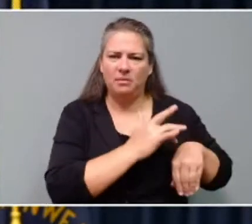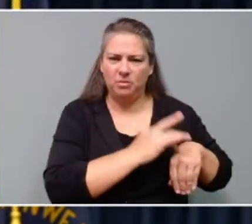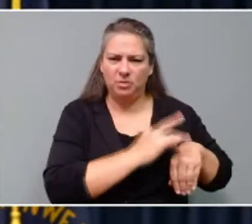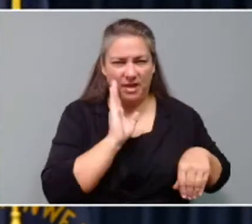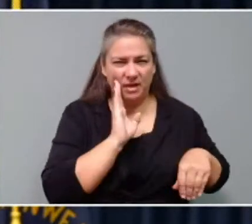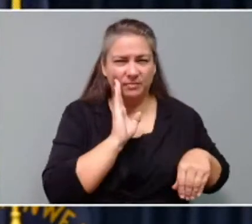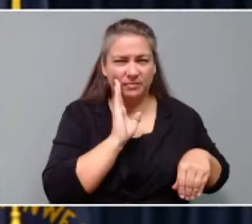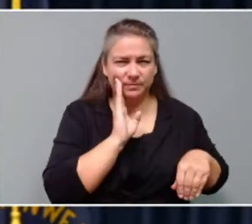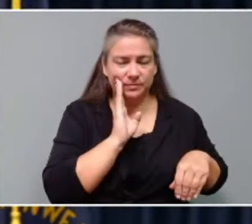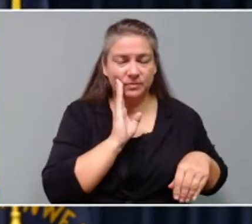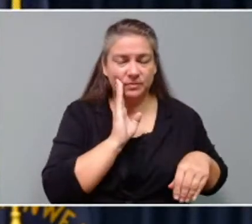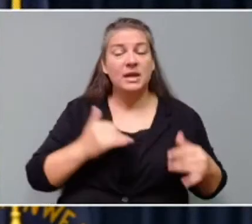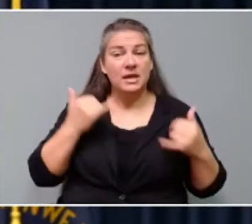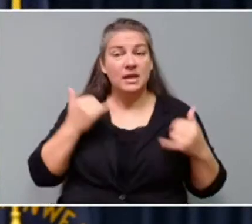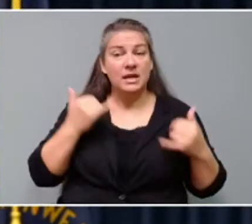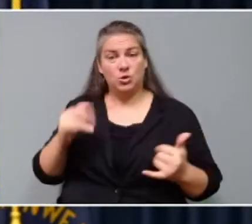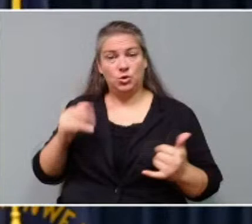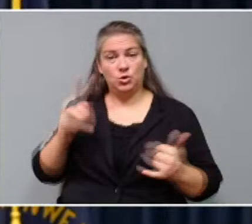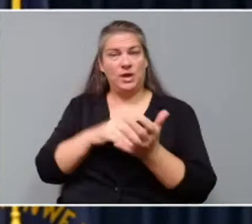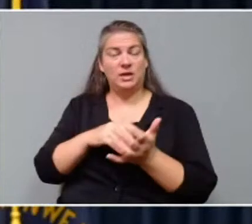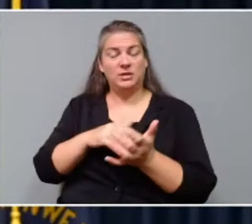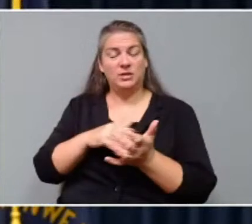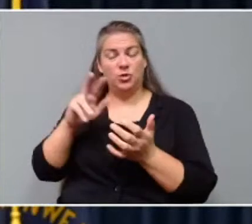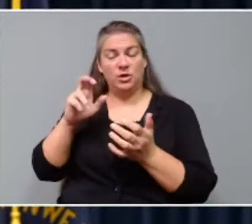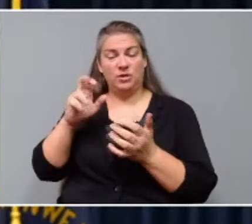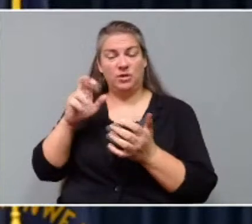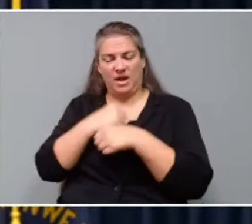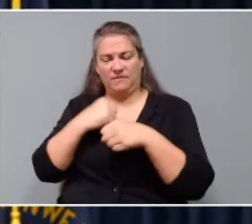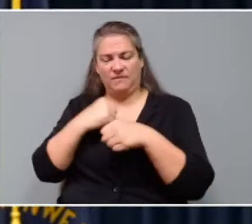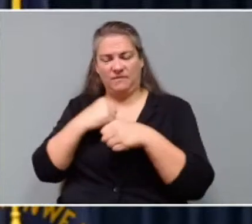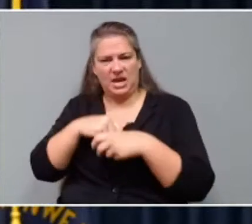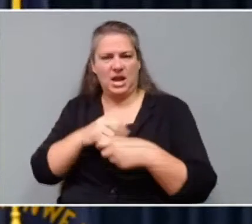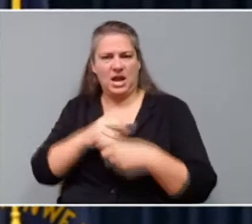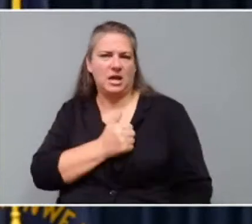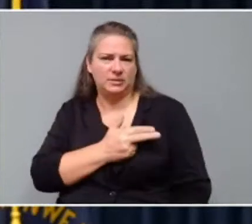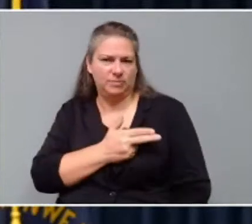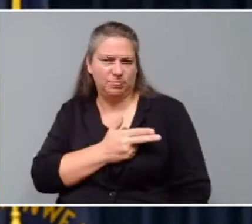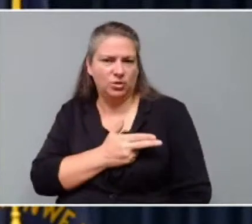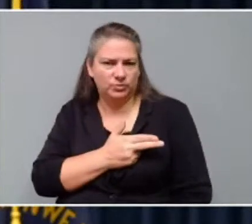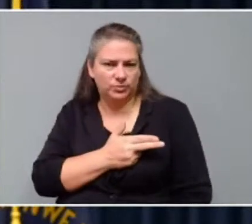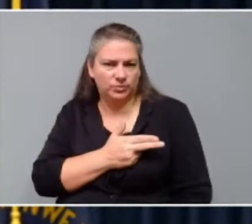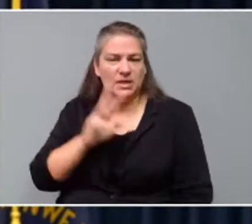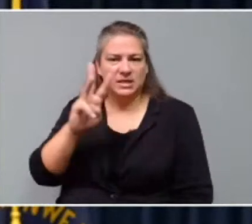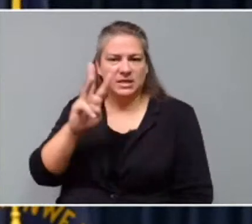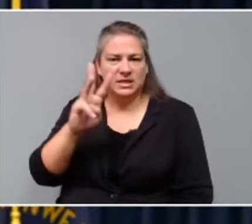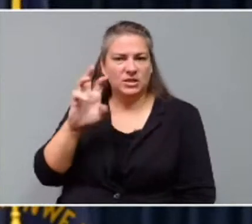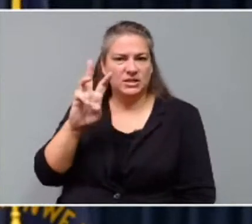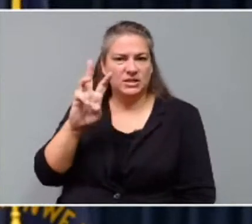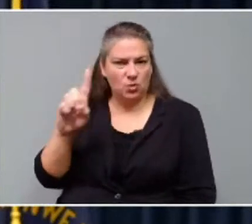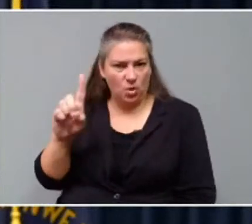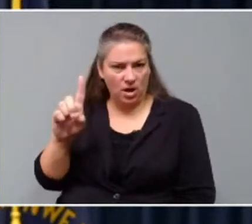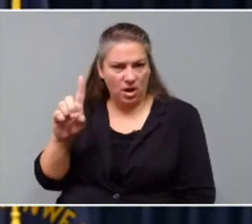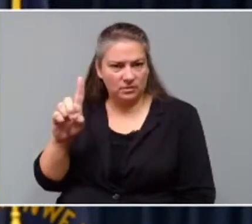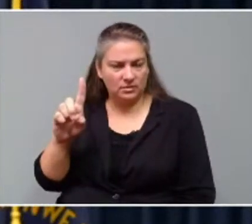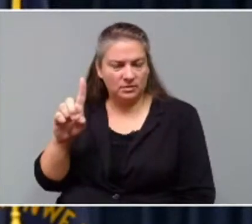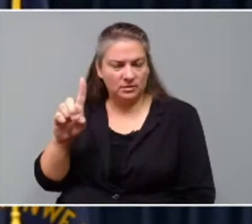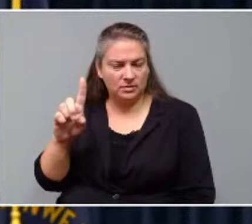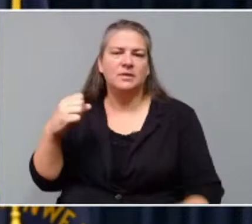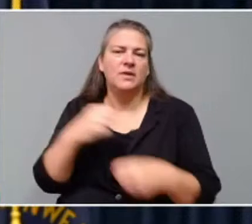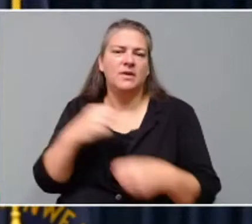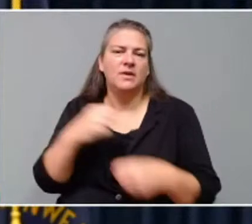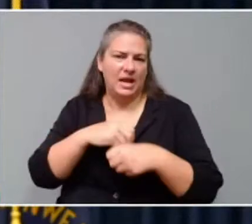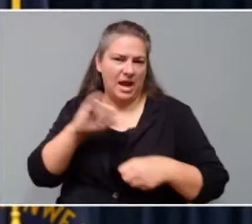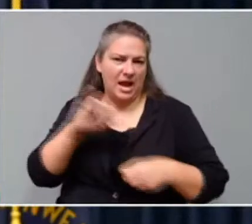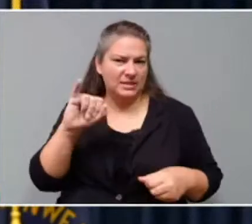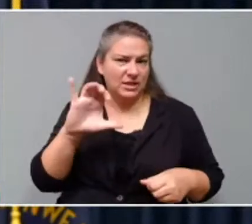2,353 Kentuckians battling COVID in the hospital. 661 Kentuckians battling for their lives in the ICU because